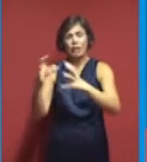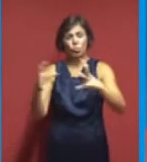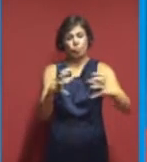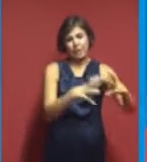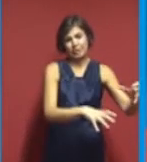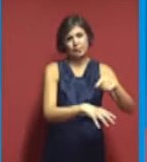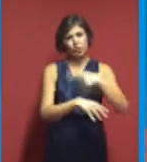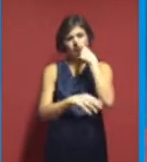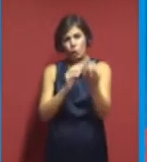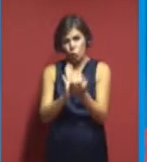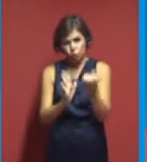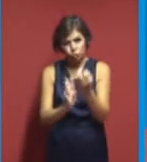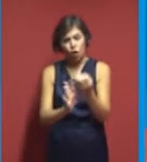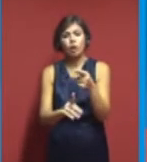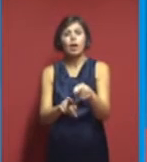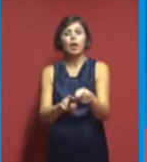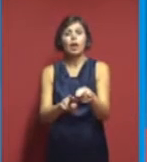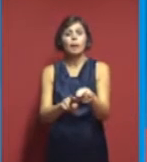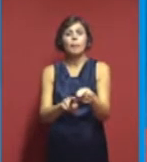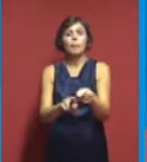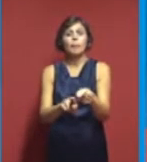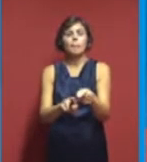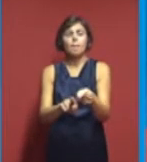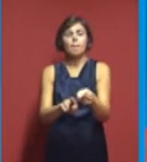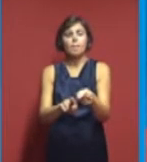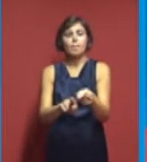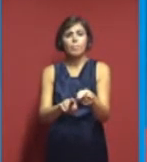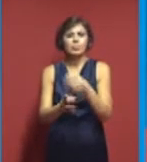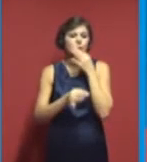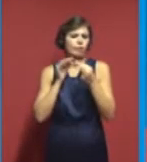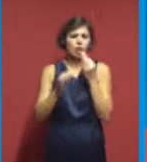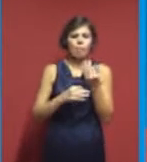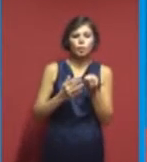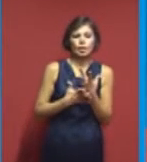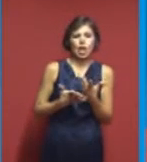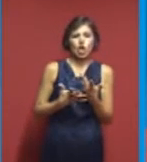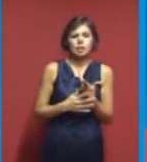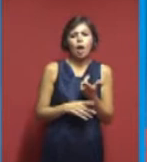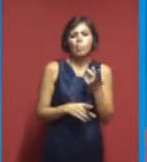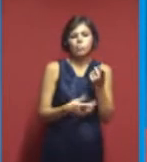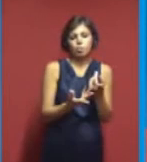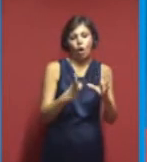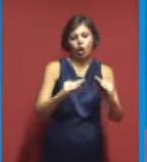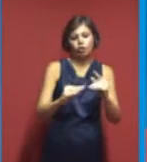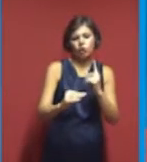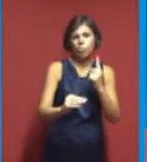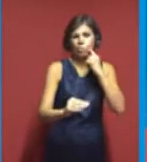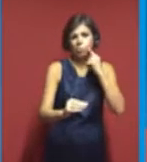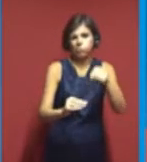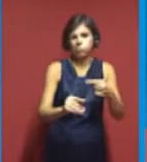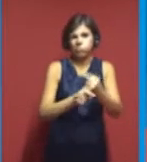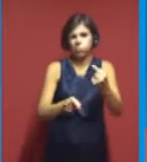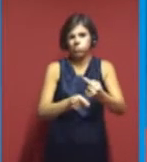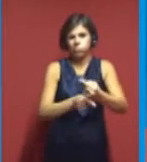single thing many times, and that actually started around 120 years ago, and this is 40, one of the clear examples of